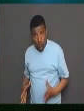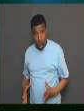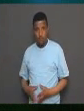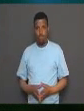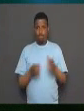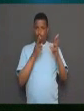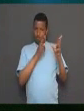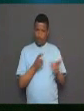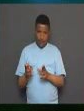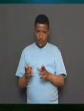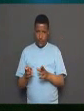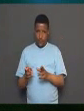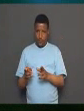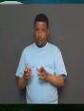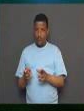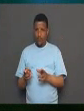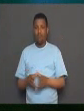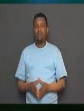Students, let's get ready.